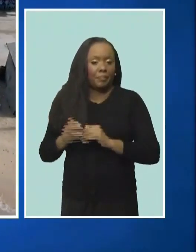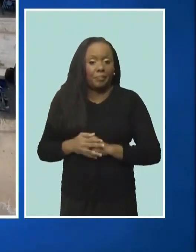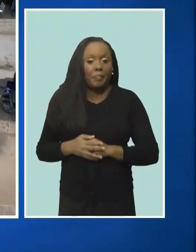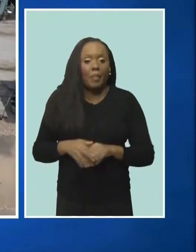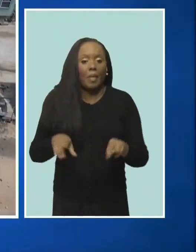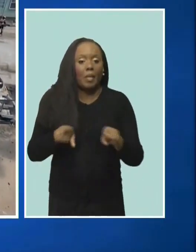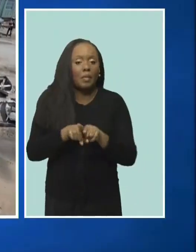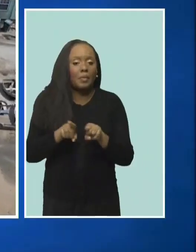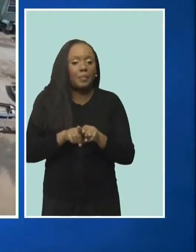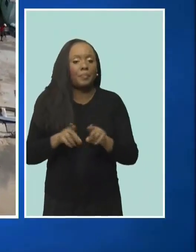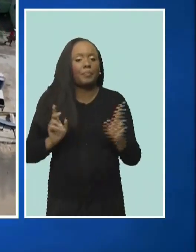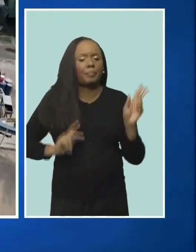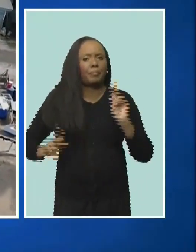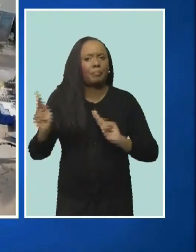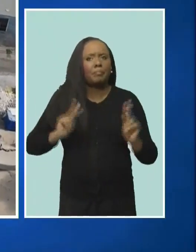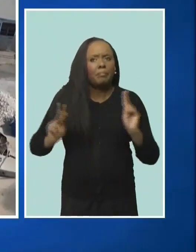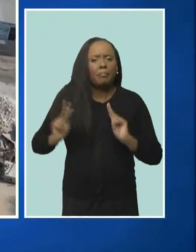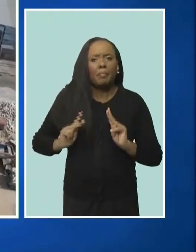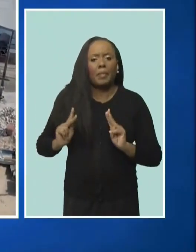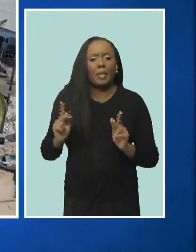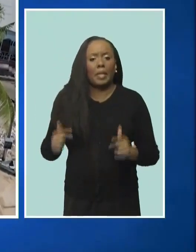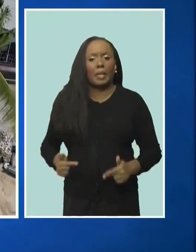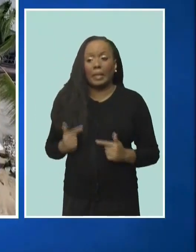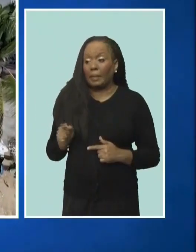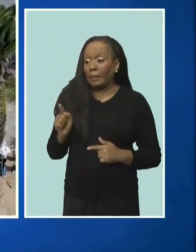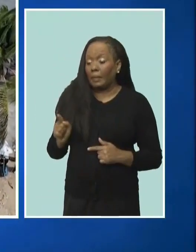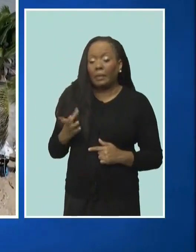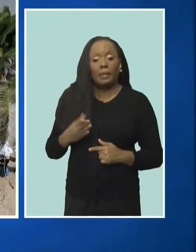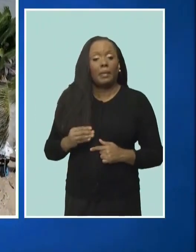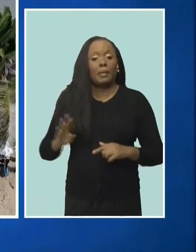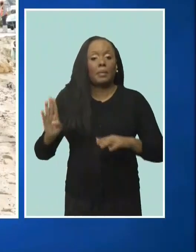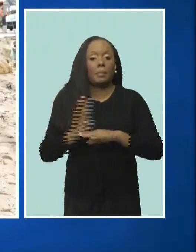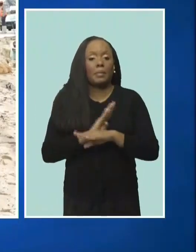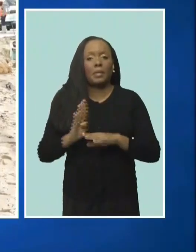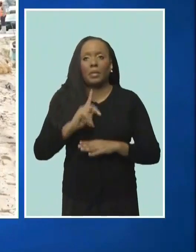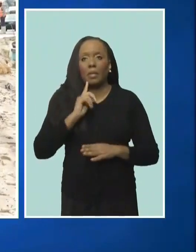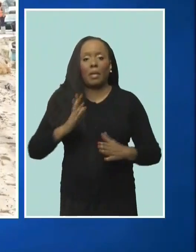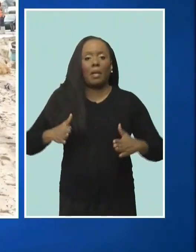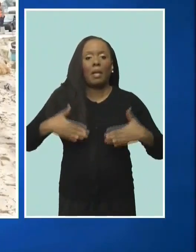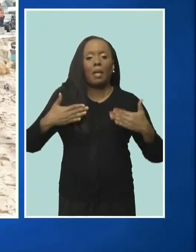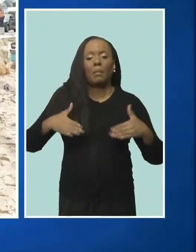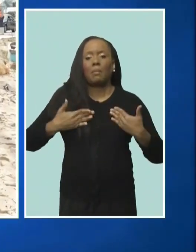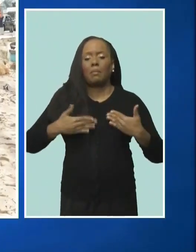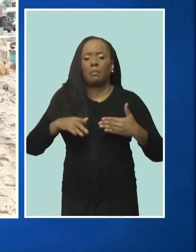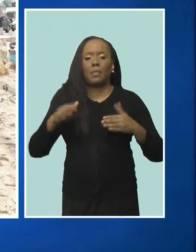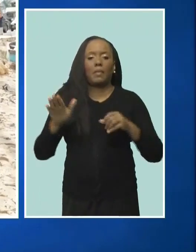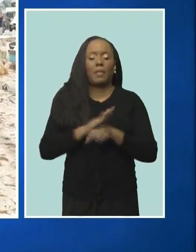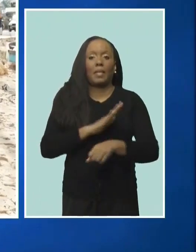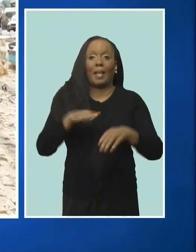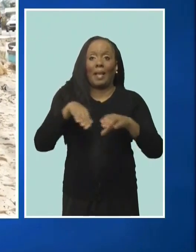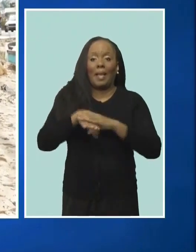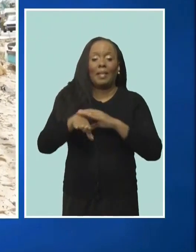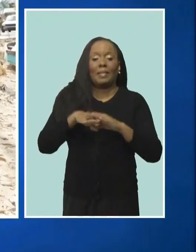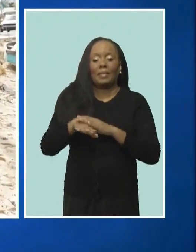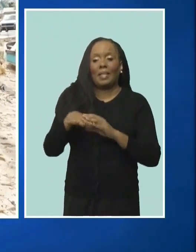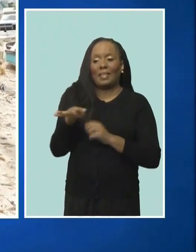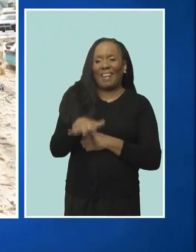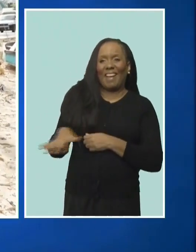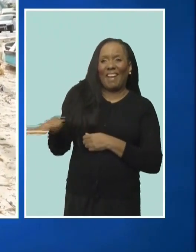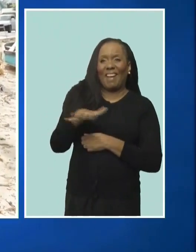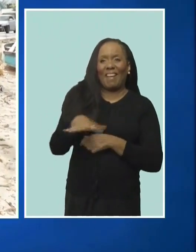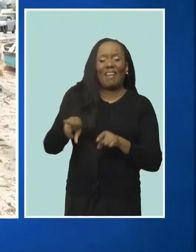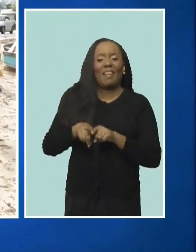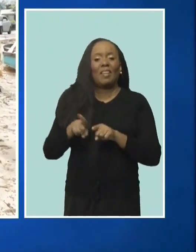Bradshaw says residents and businesses in the community are pleased to be able to fully access the area as well as to